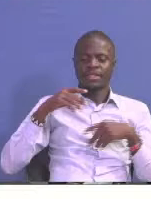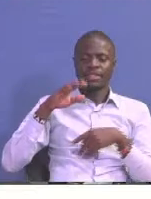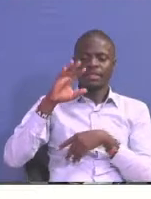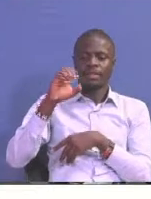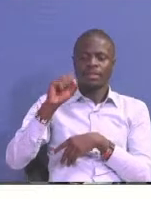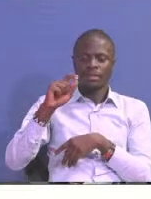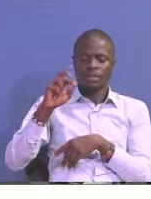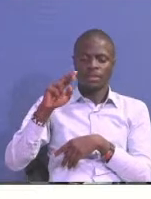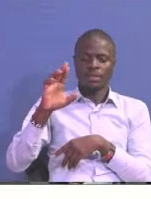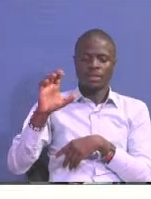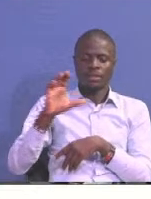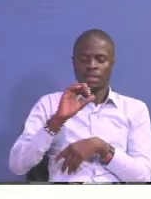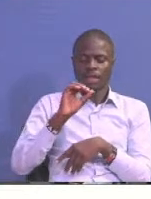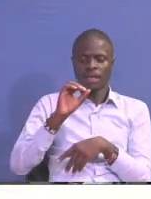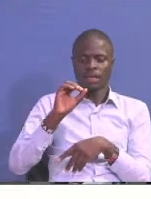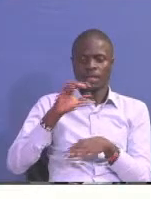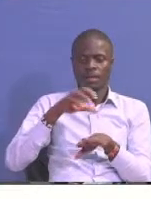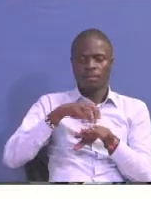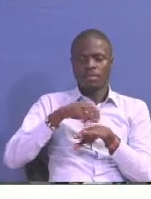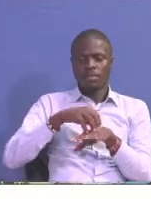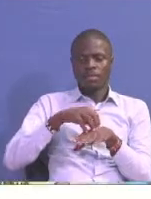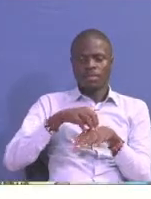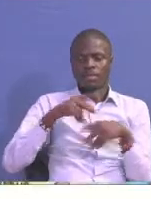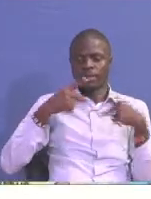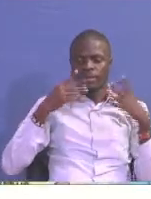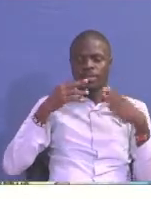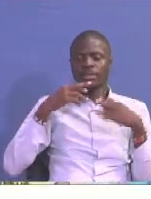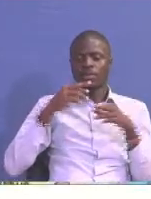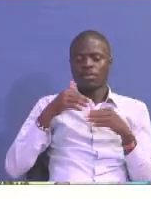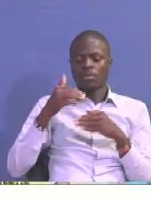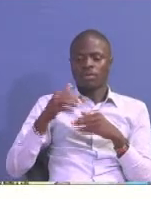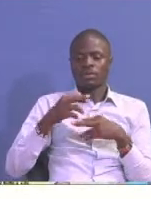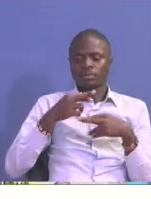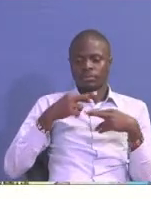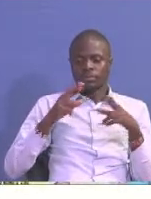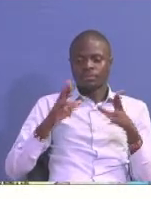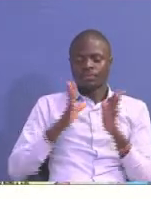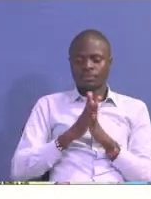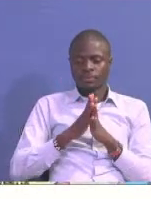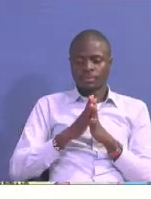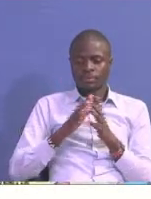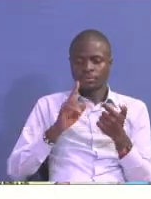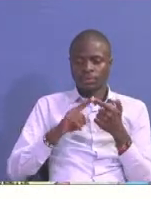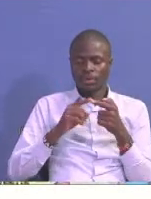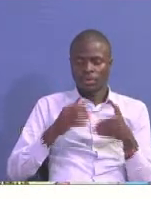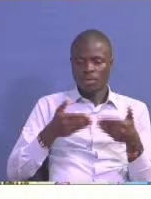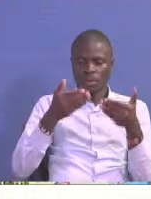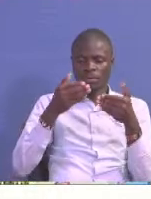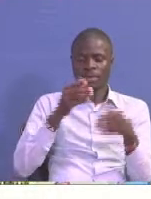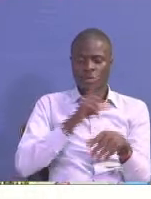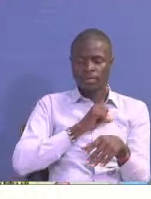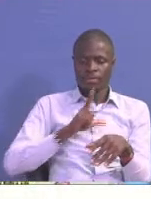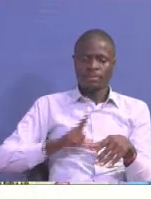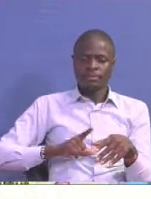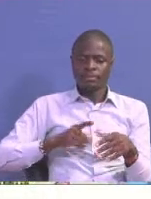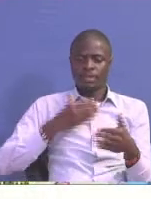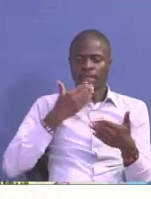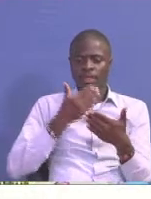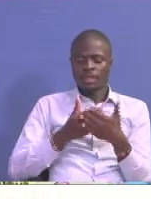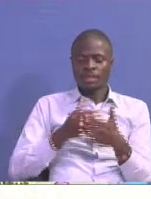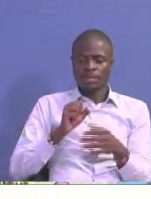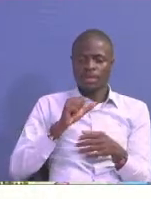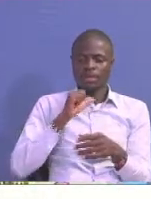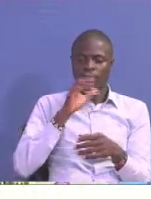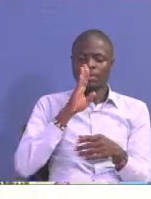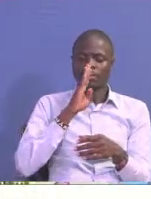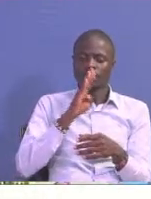course, Sheikh. They are always ready on short notice to commit us to the Lord, and that we cannot take